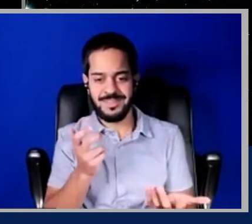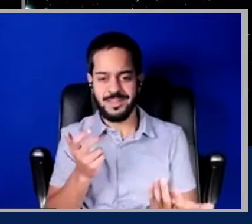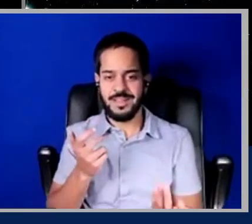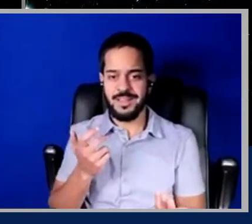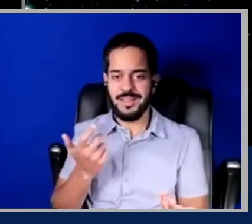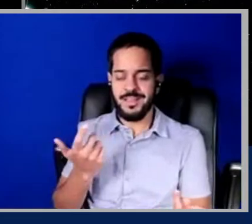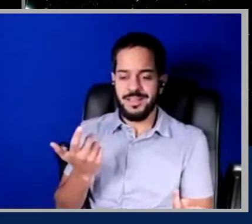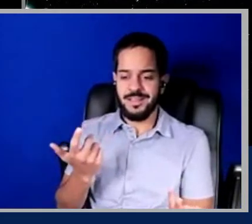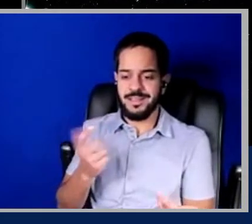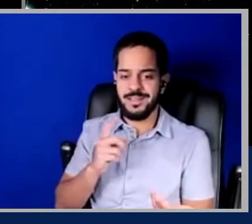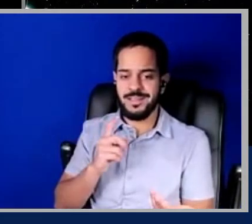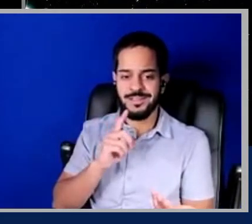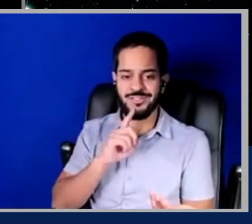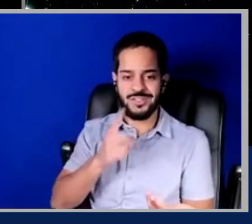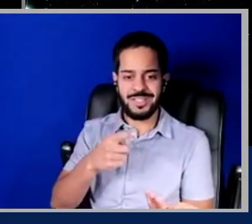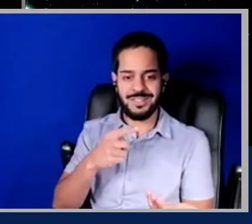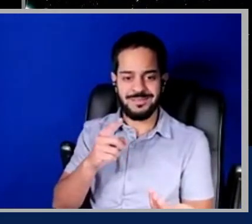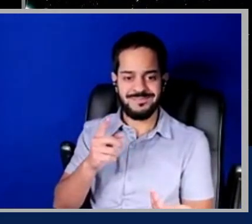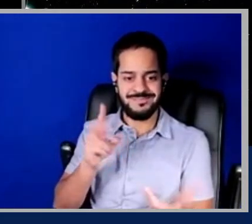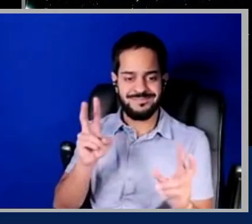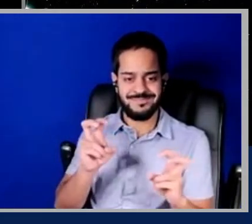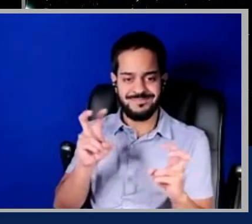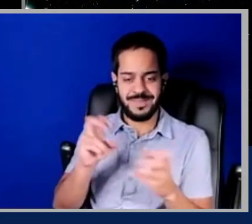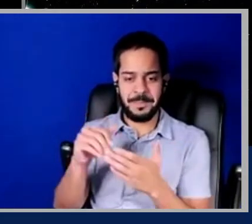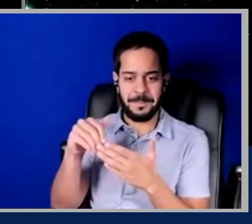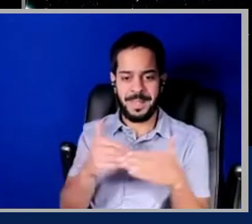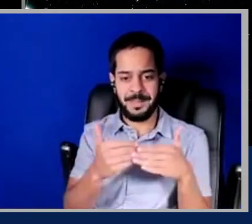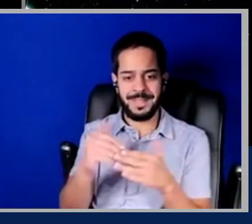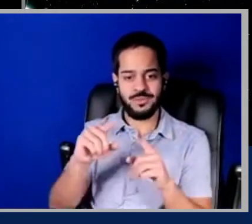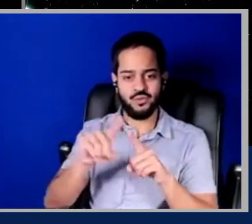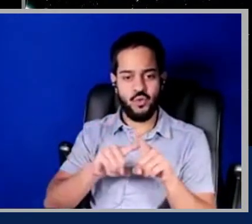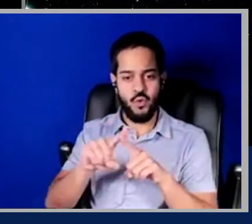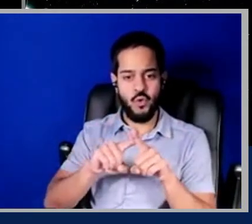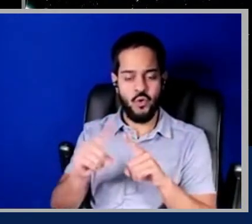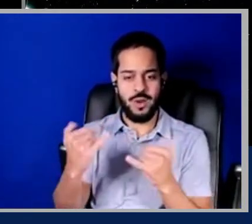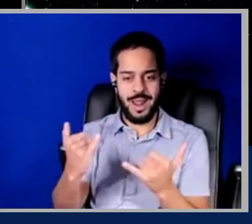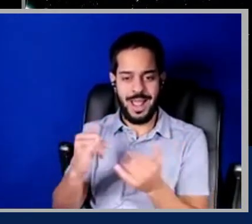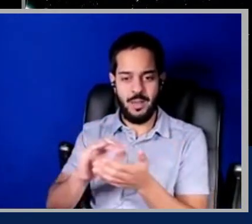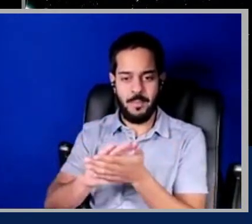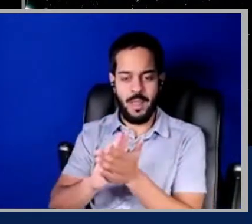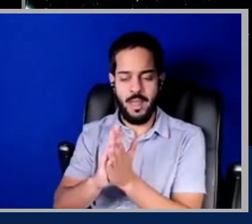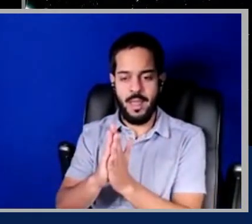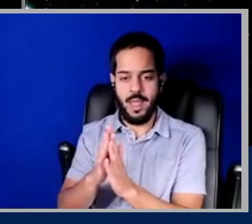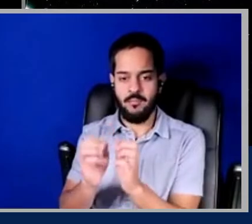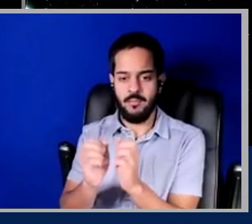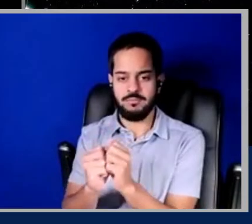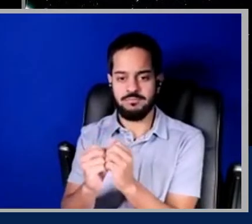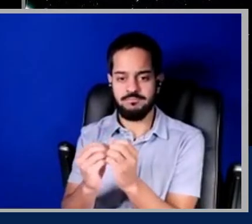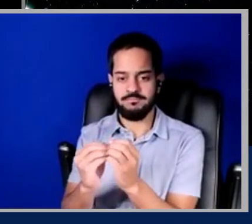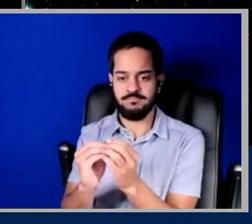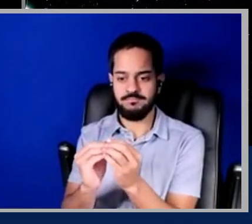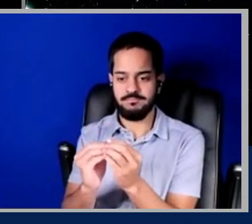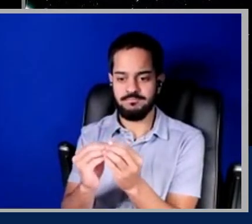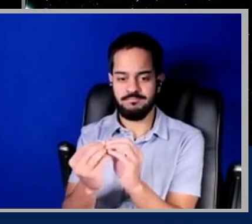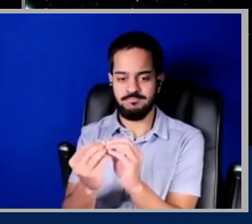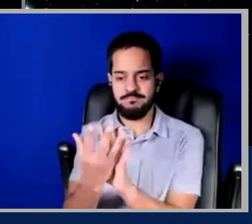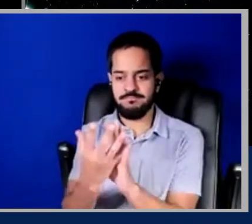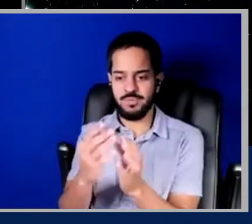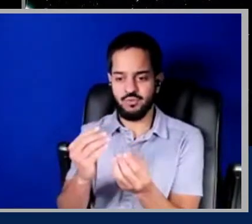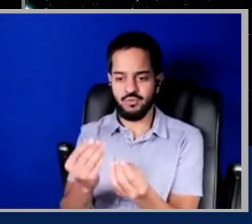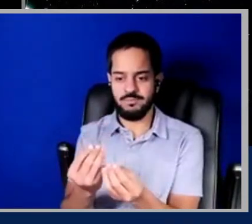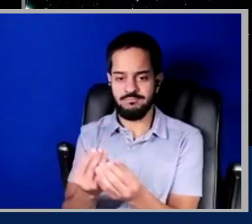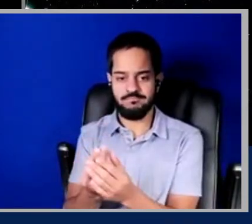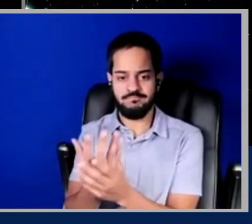We just heard baby stars forming. So this is a very famous image, which is why I had wanted to work particularly on this one